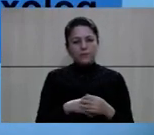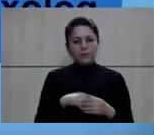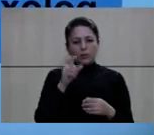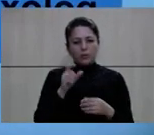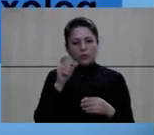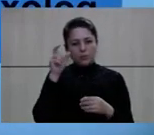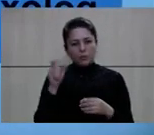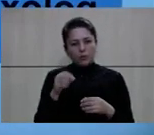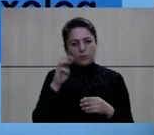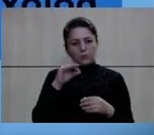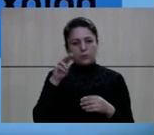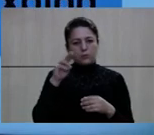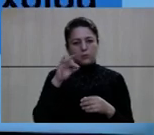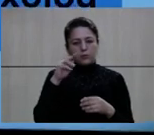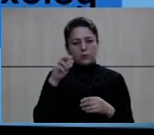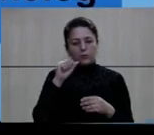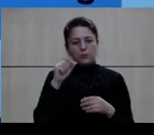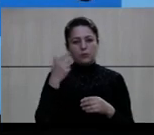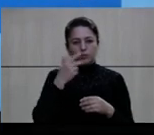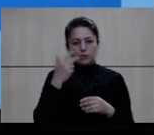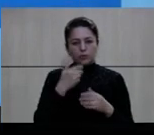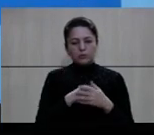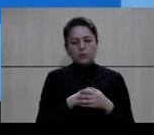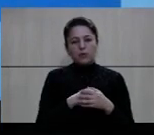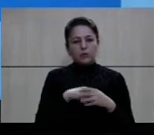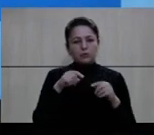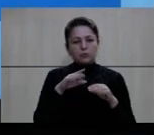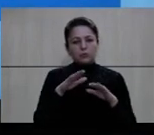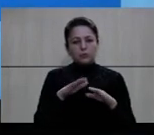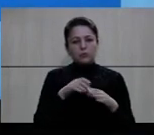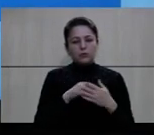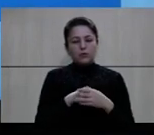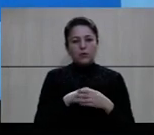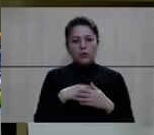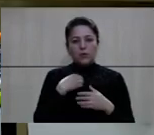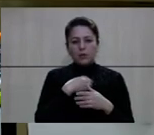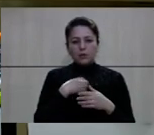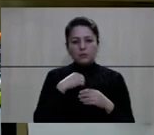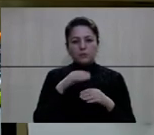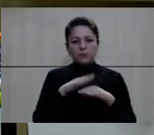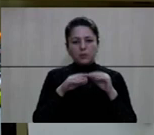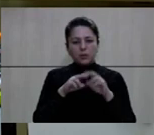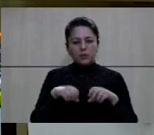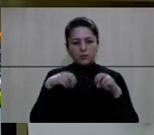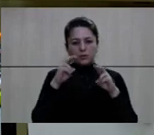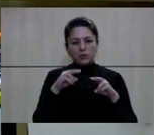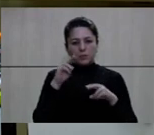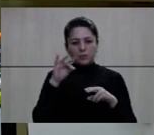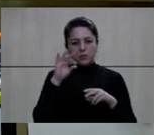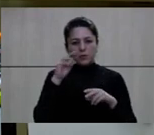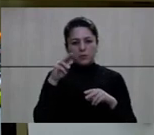Odam tipidagi 3-chi tipimiz. Ya'ni bu yerda asosiy kasbning